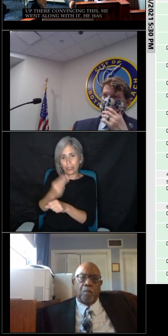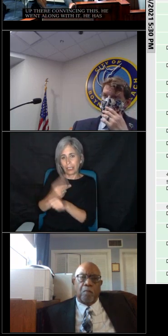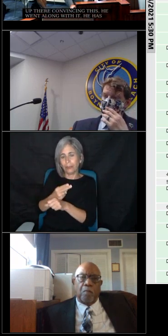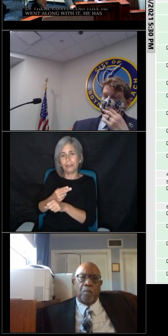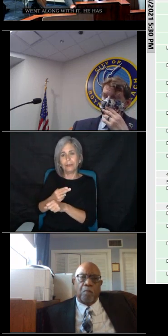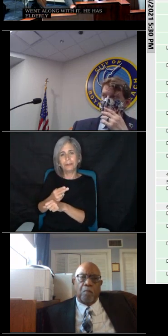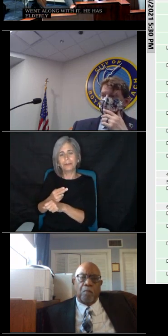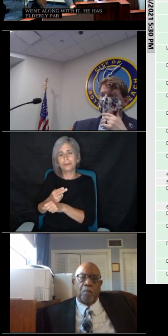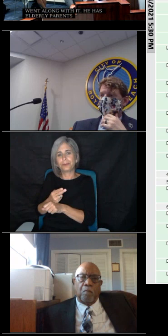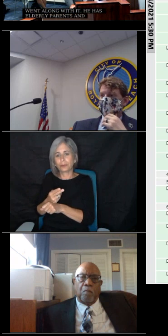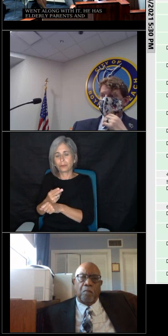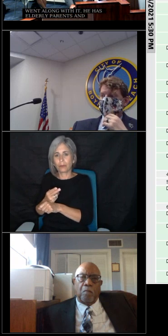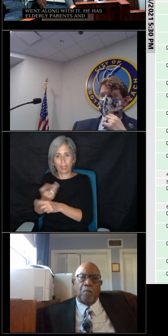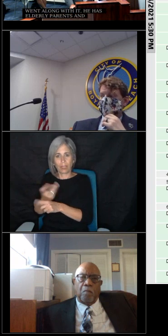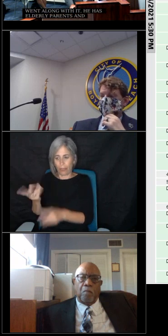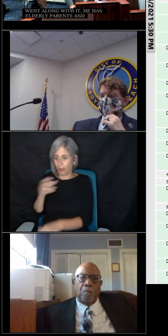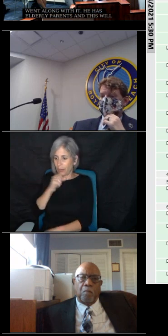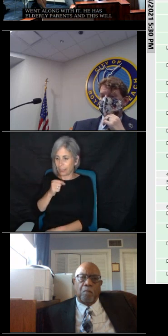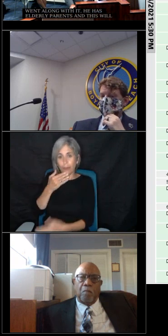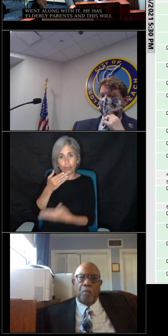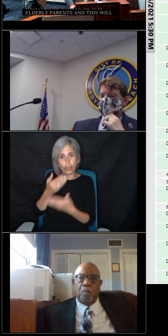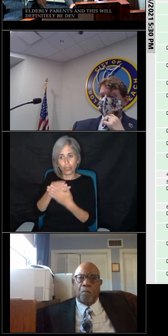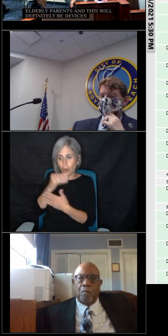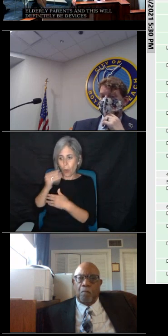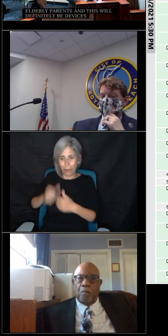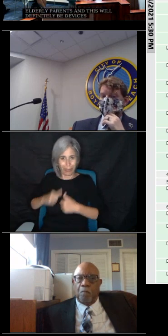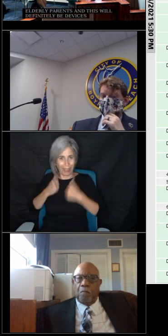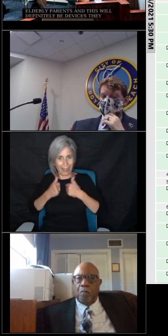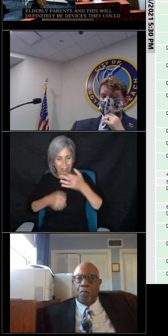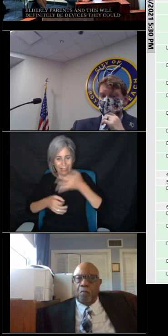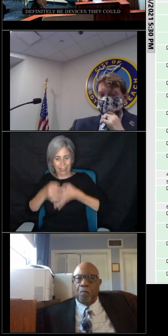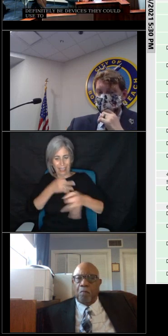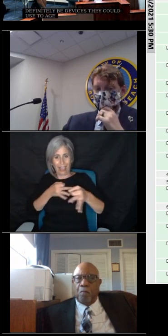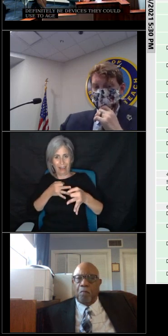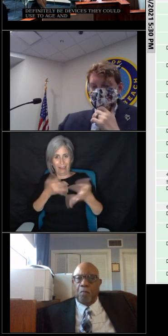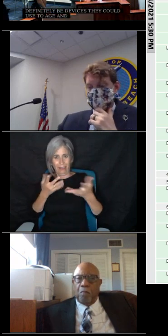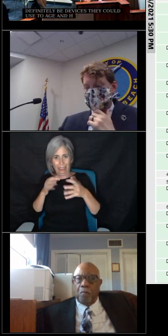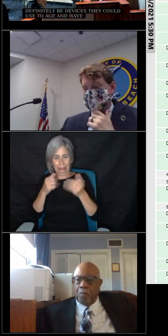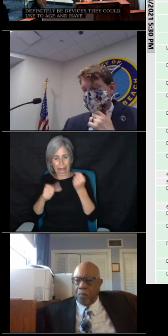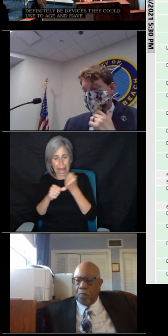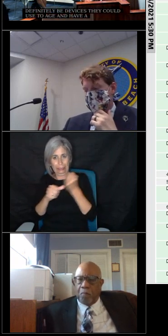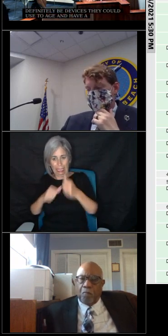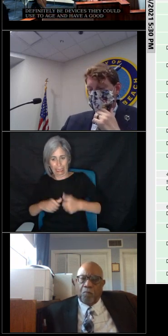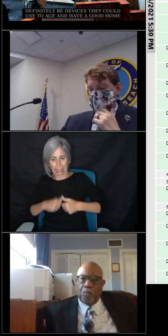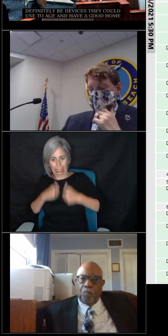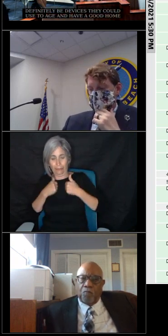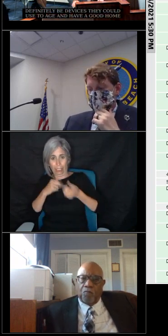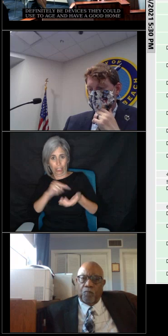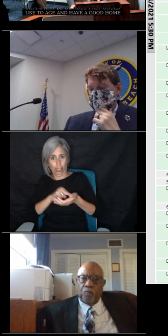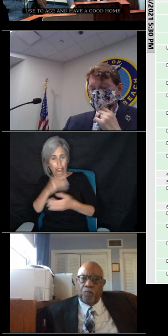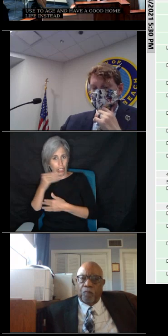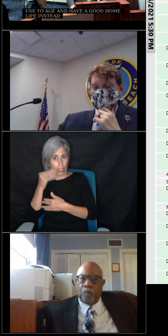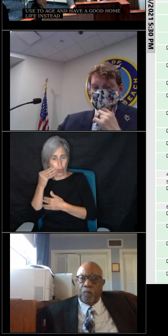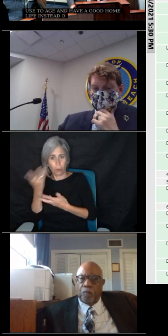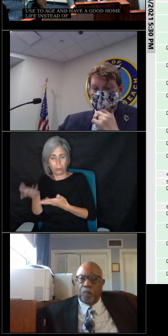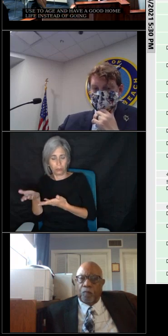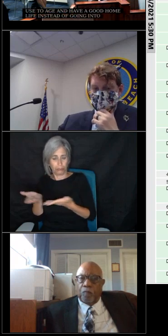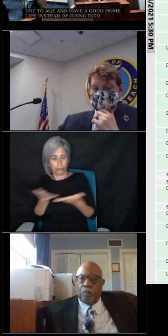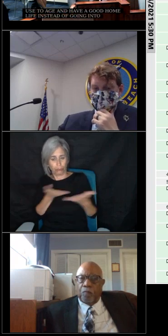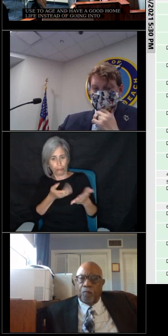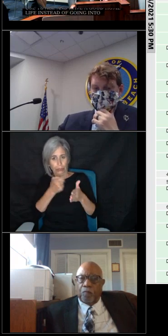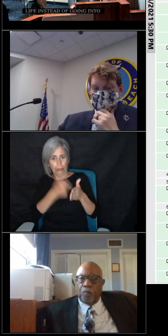age and have a good home life instead of going into assisted living or nursing homes. And that was rolled into the tax